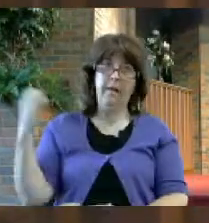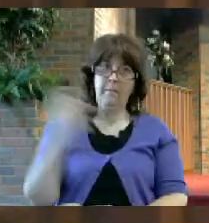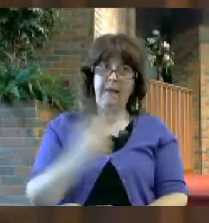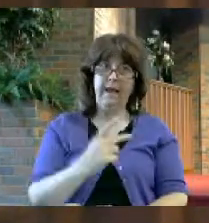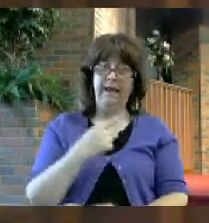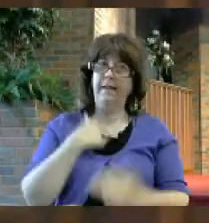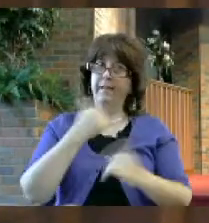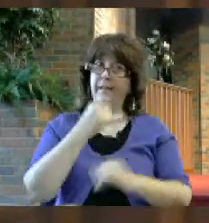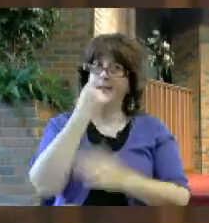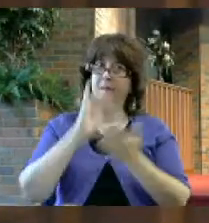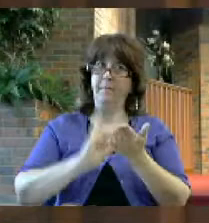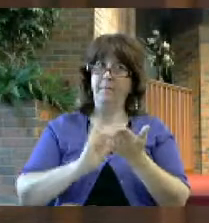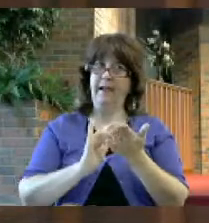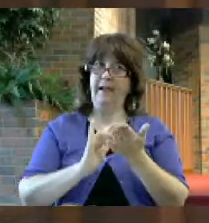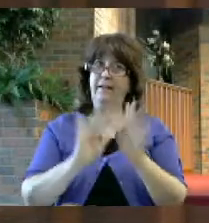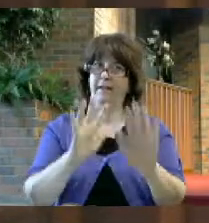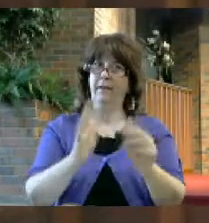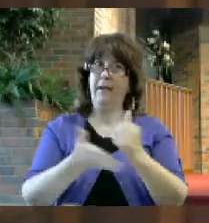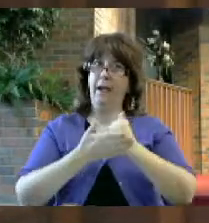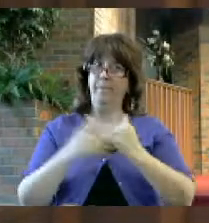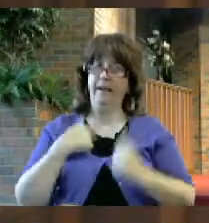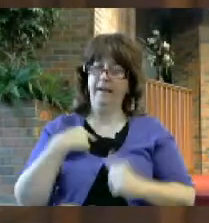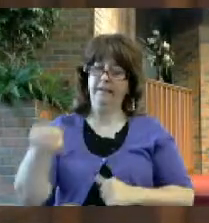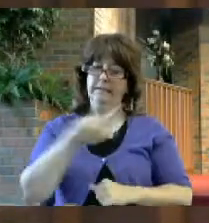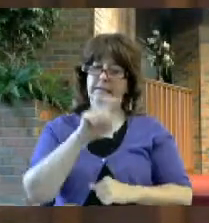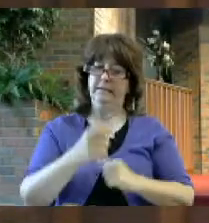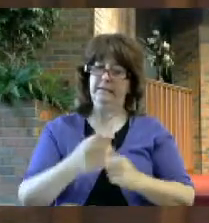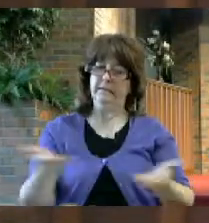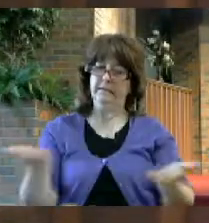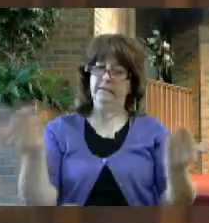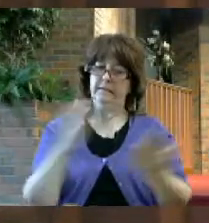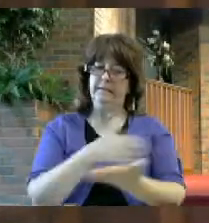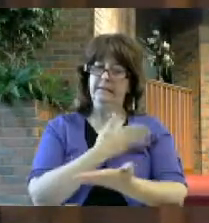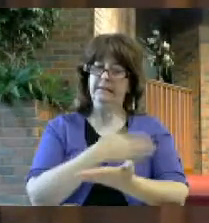help me out today. 680, we'll sing all three stanzas.